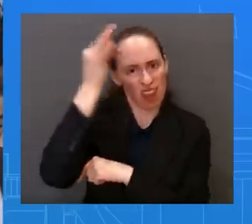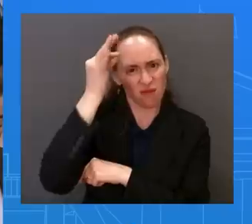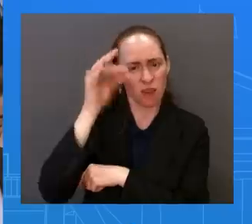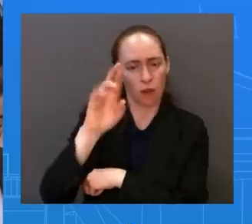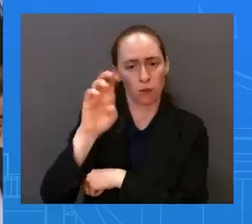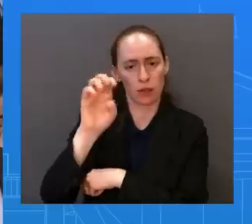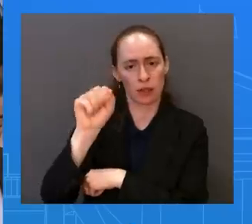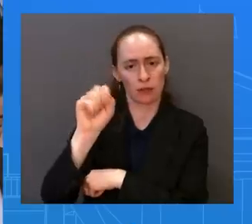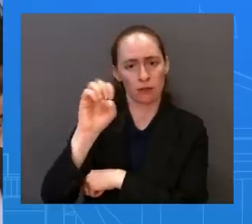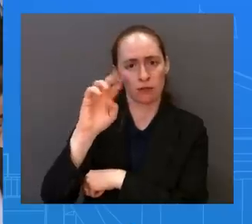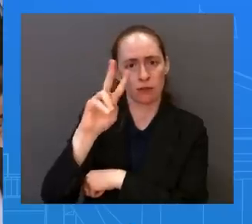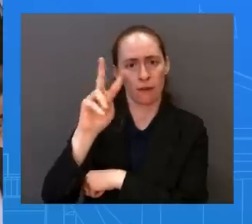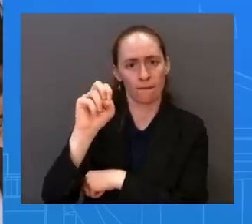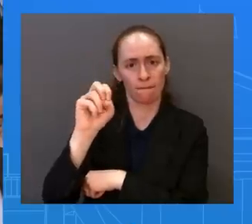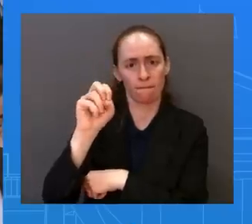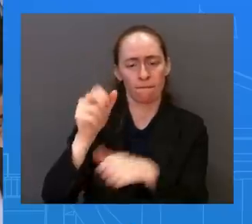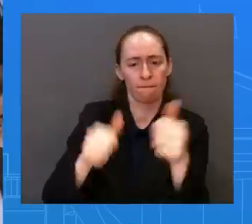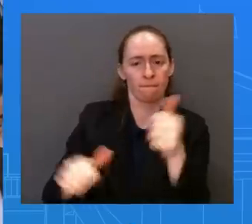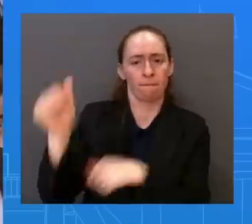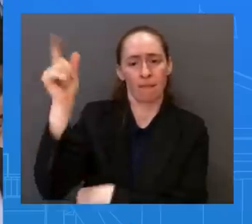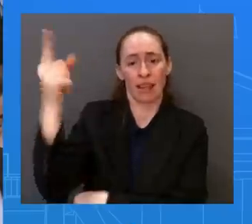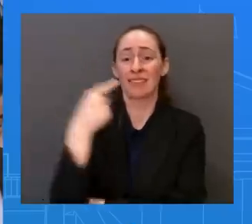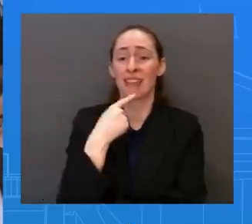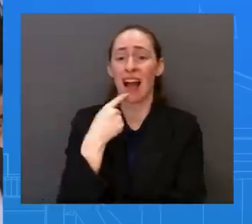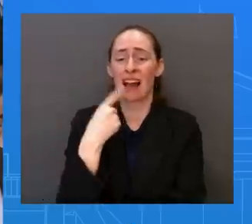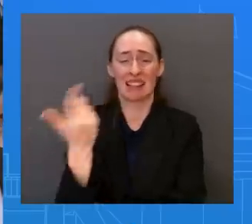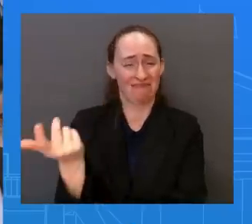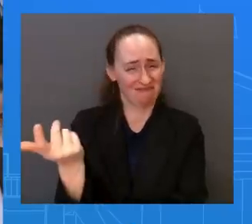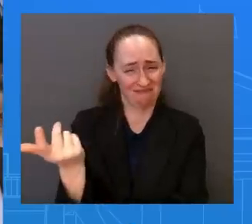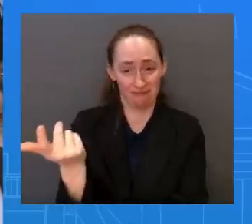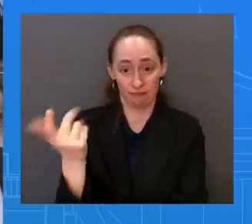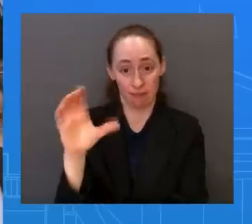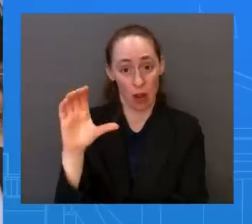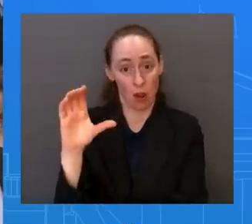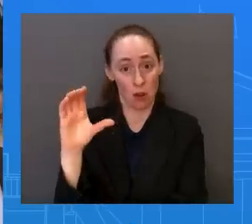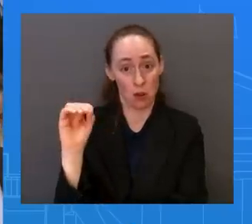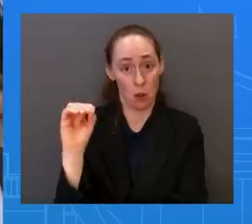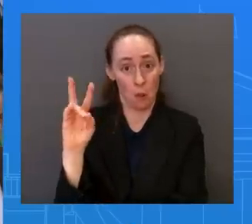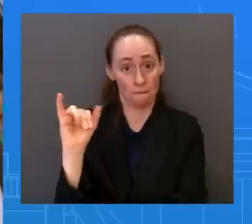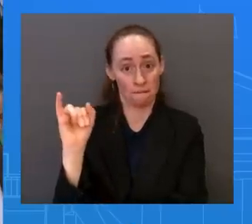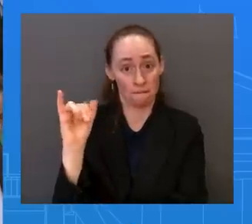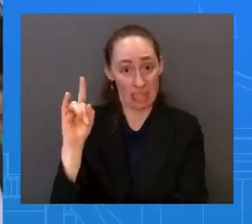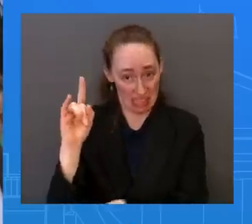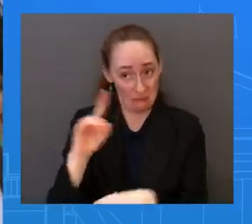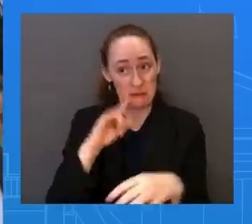economy. Is the president going to make that pivot for policies and whatnot going forward?